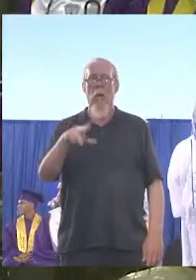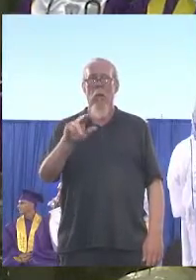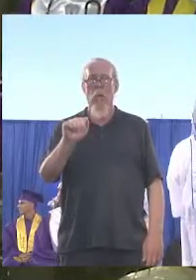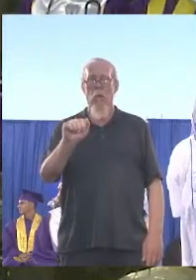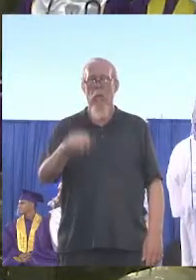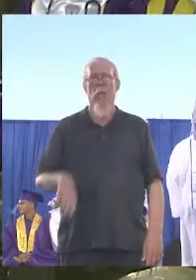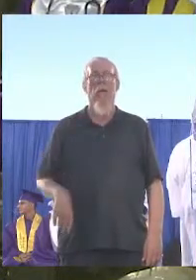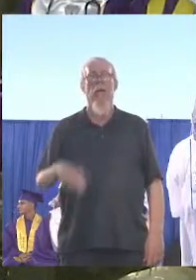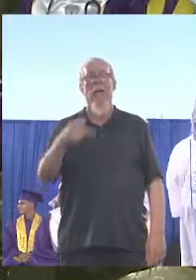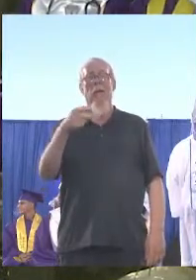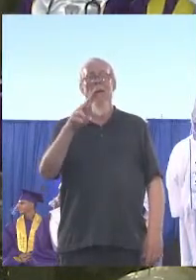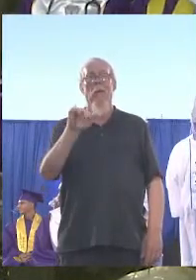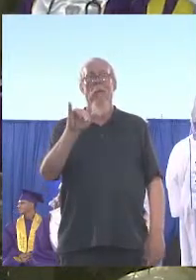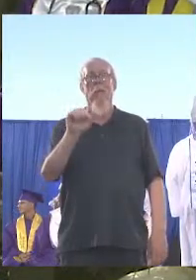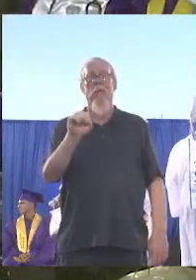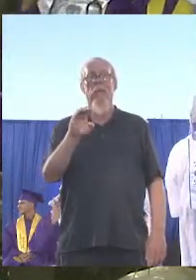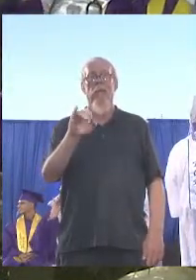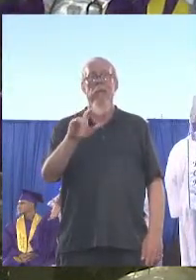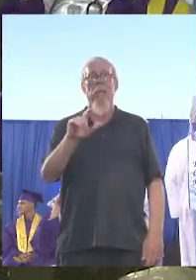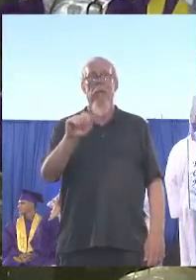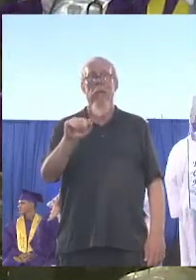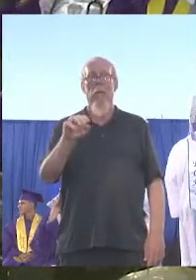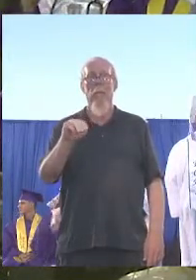Priscilla M. Munoz,